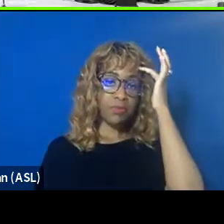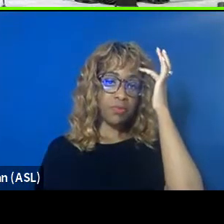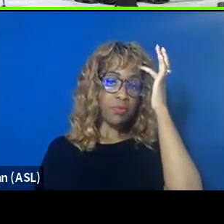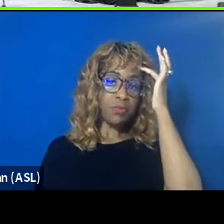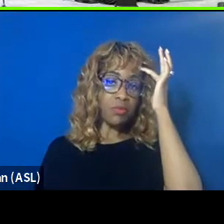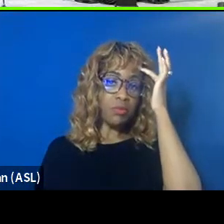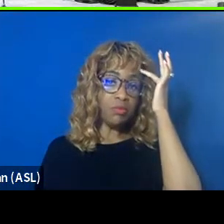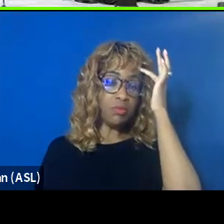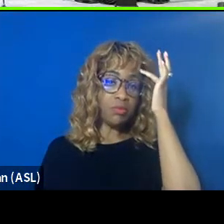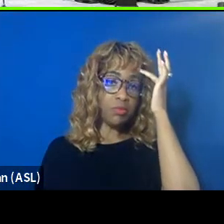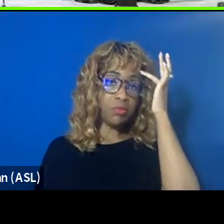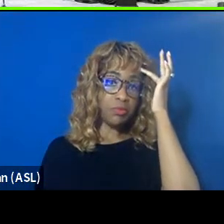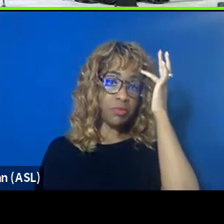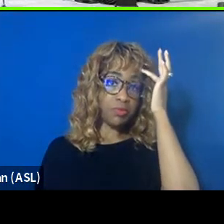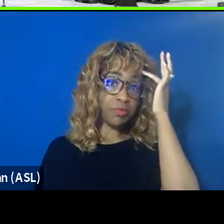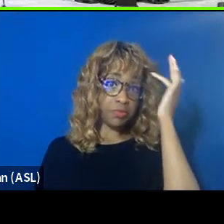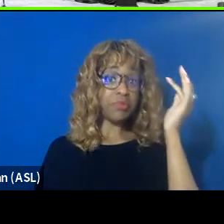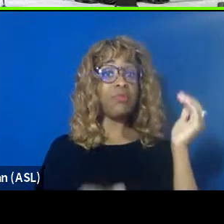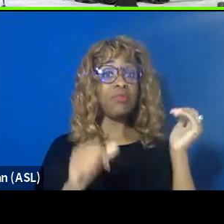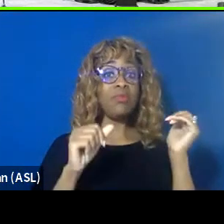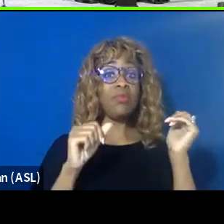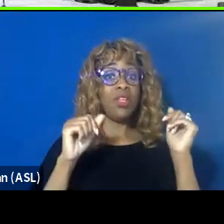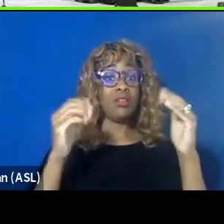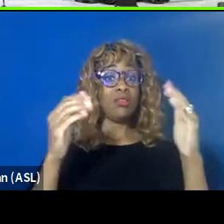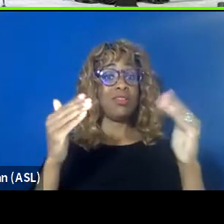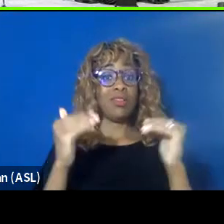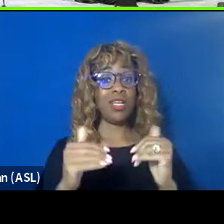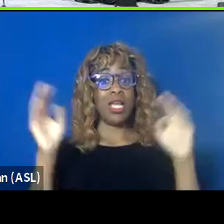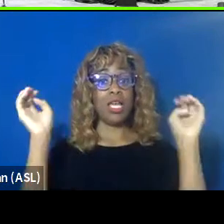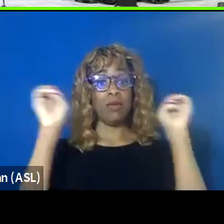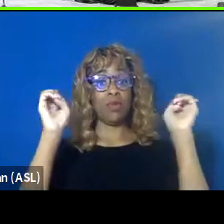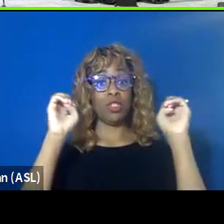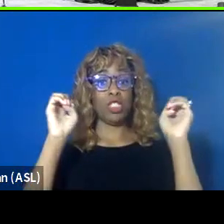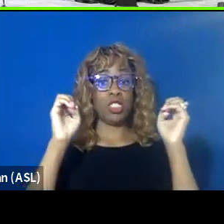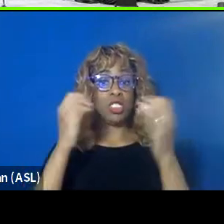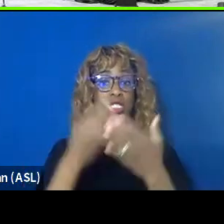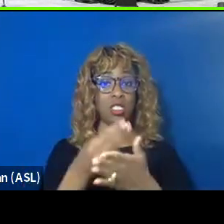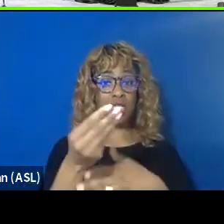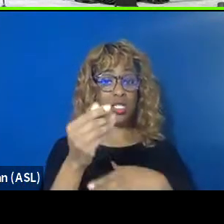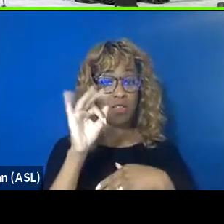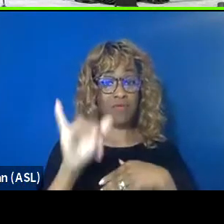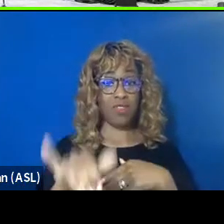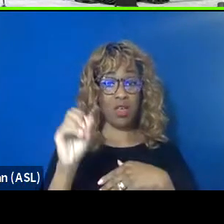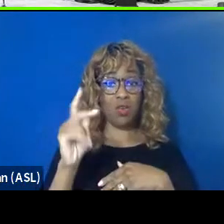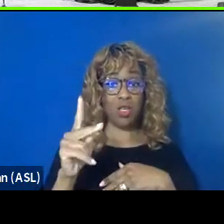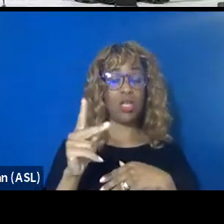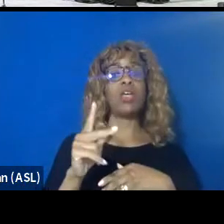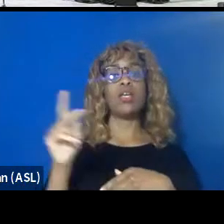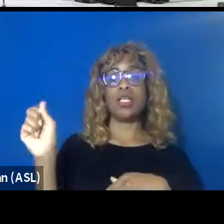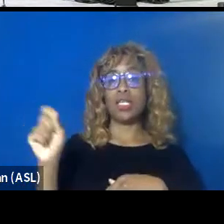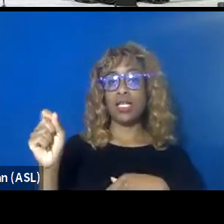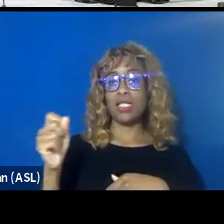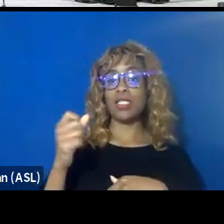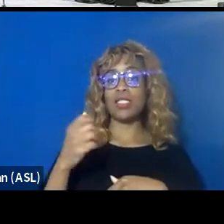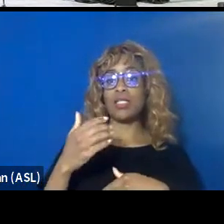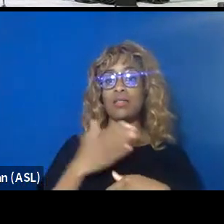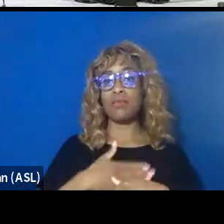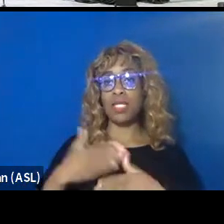And if I may, I will move right into the notice of emergency procurement, if that's okay, Chair Kellum? Yes, please